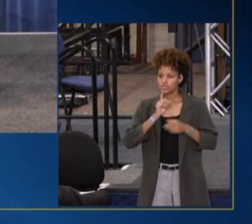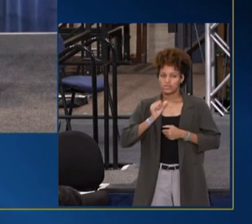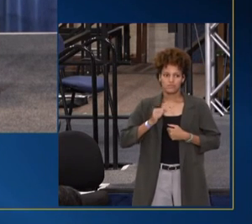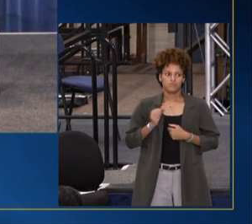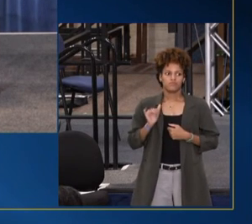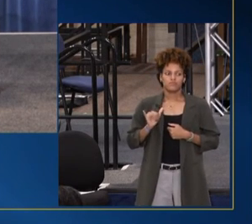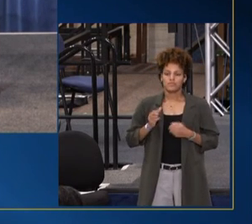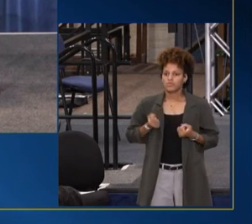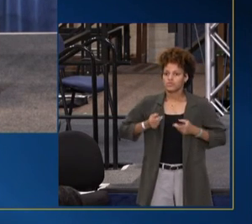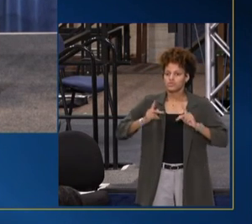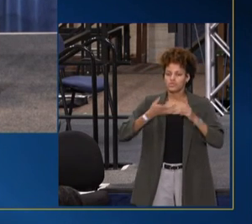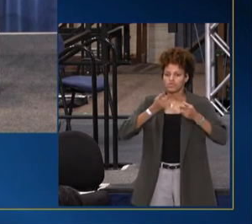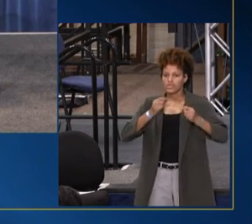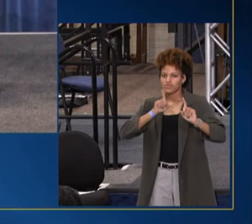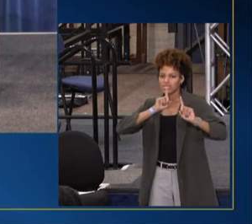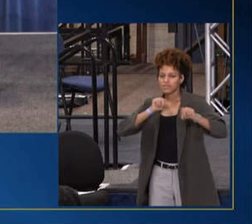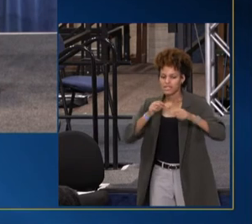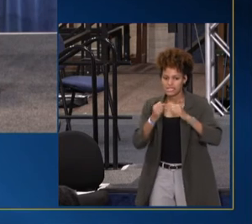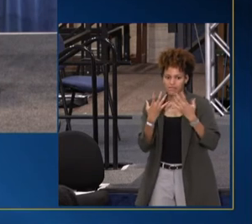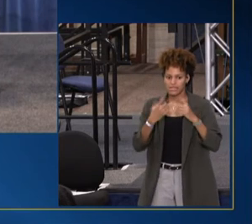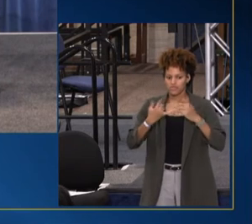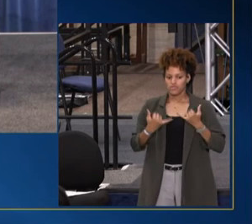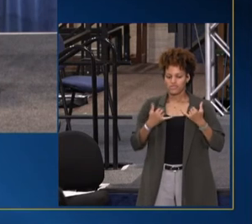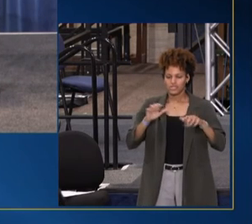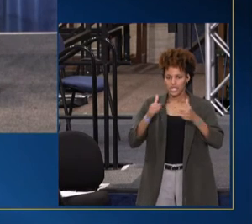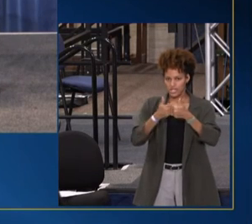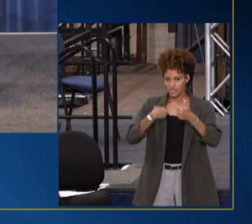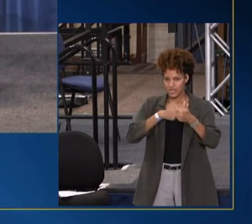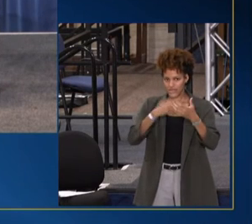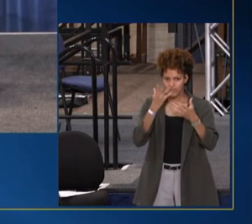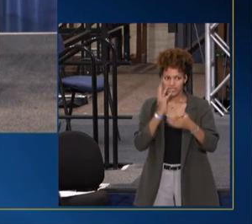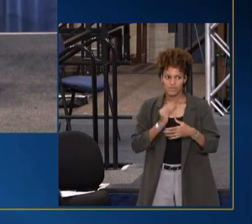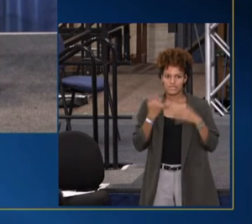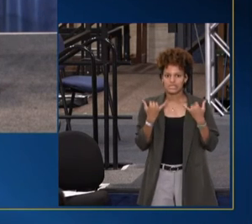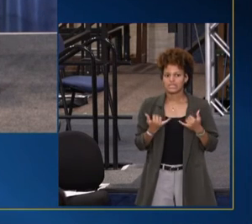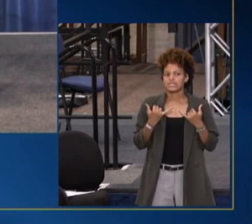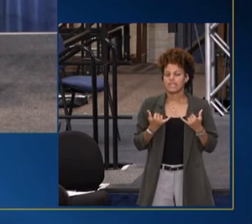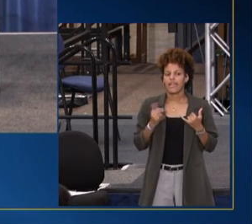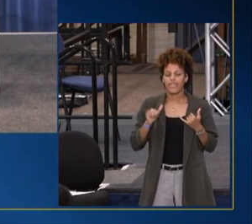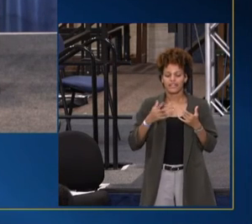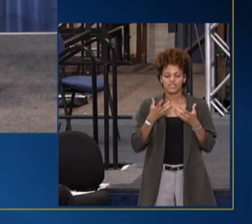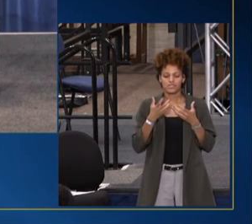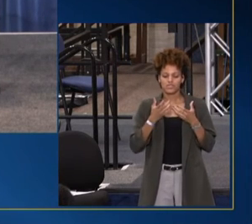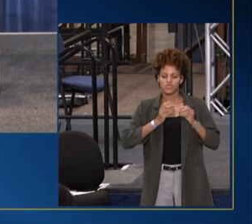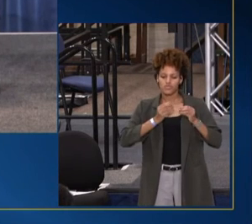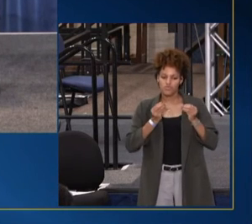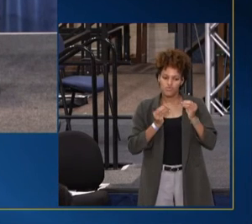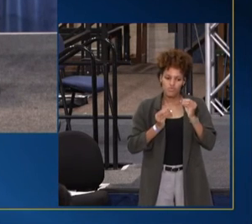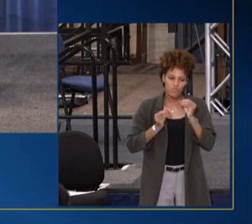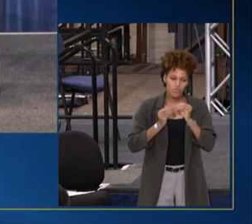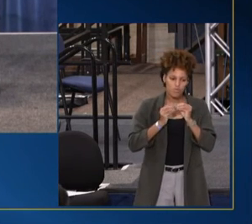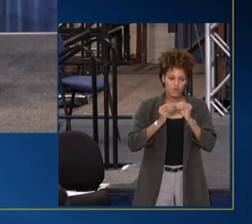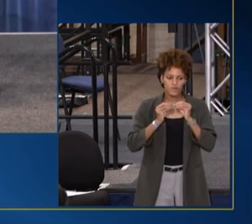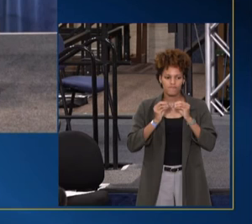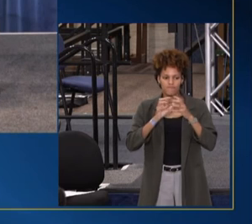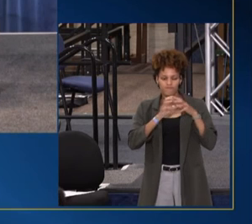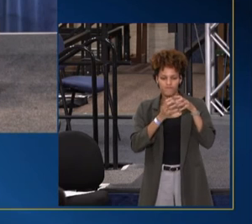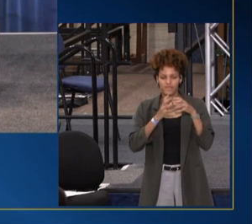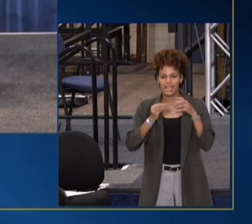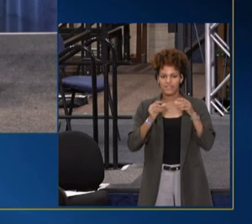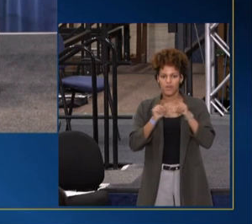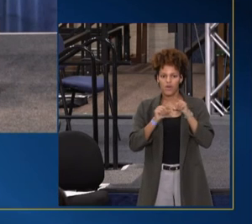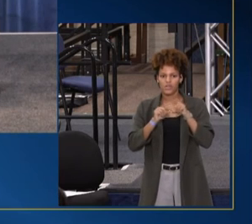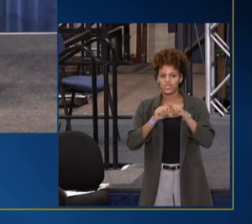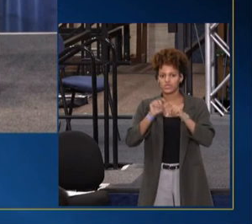be able to respond to the current challenges that we have. And I think that's sort of the intersection. And when we talk about sort of the syndemic